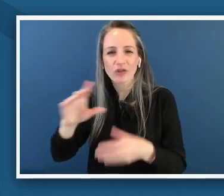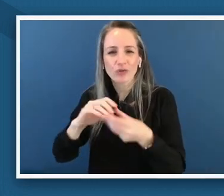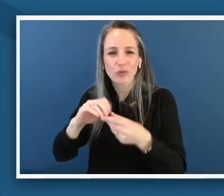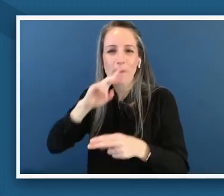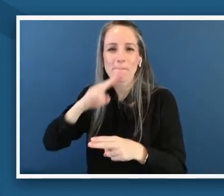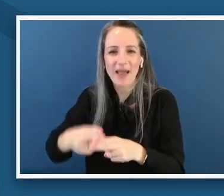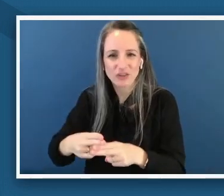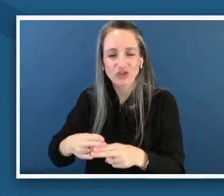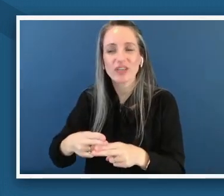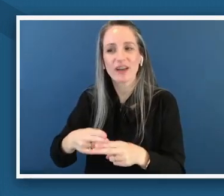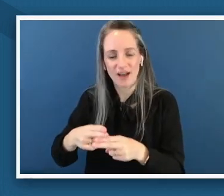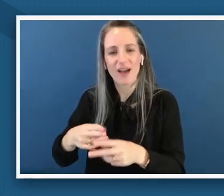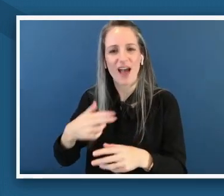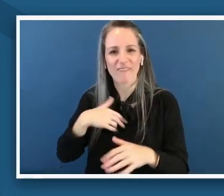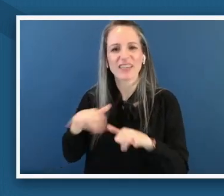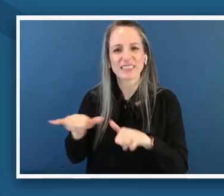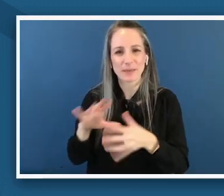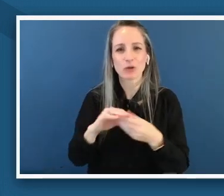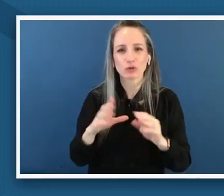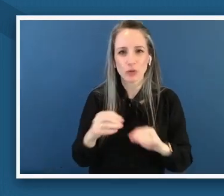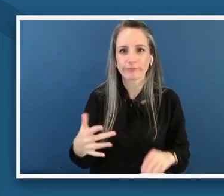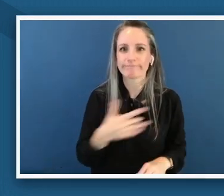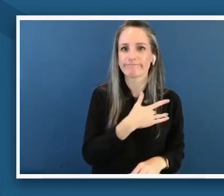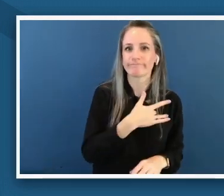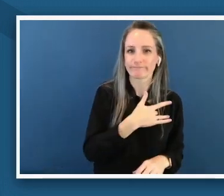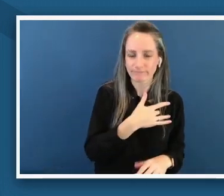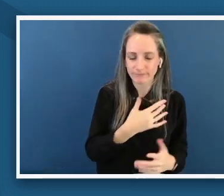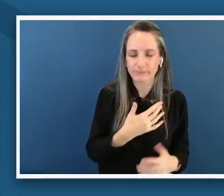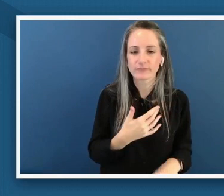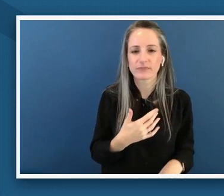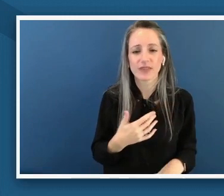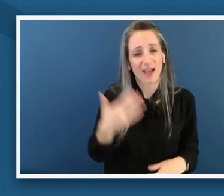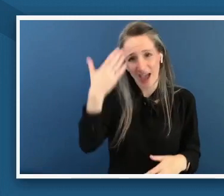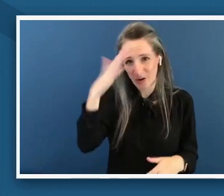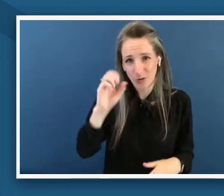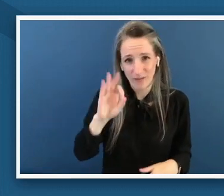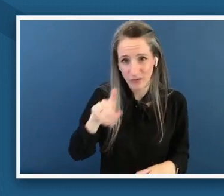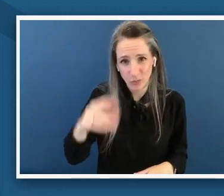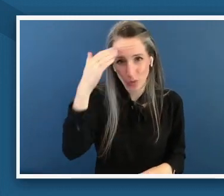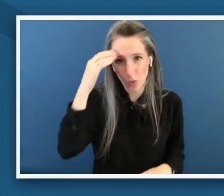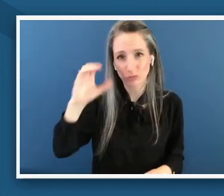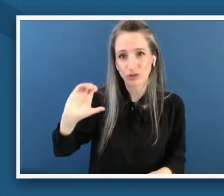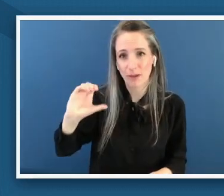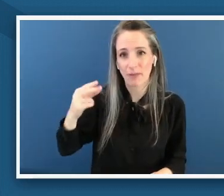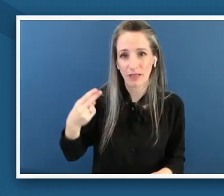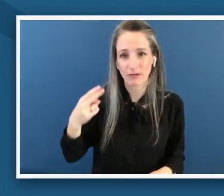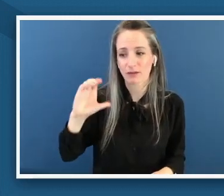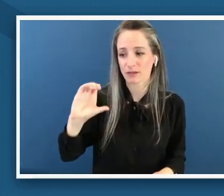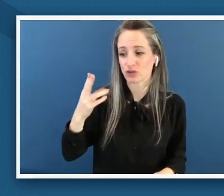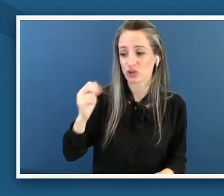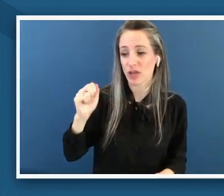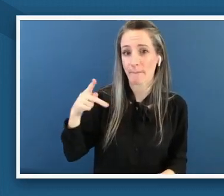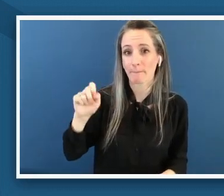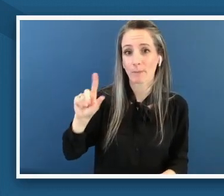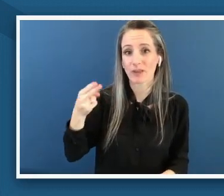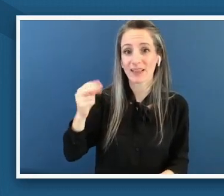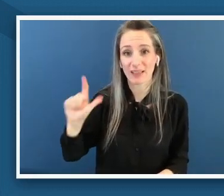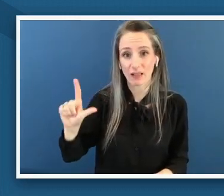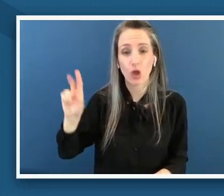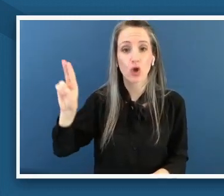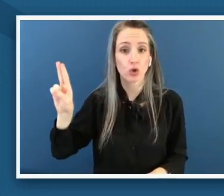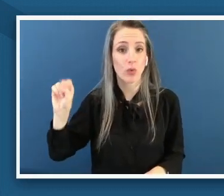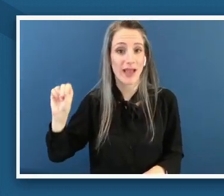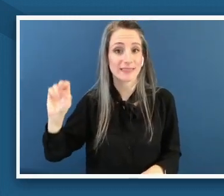resonated with me was, I don't know if anyone knows a lot about Chapel Hill, but Chapel Hill is, we're home of the Tar Heels, UNC Chapel